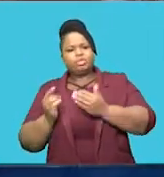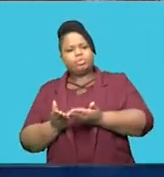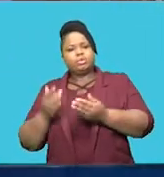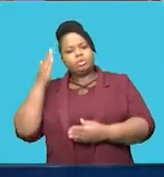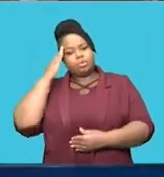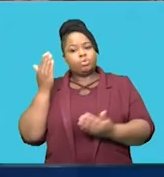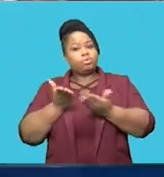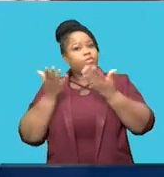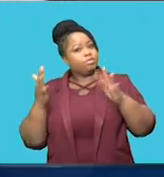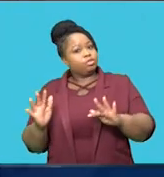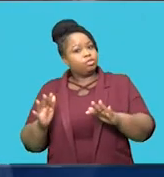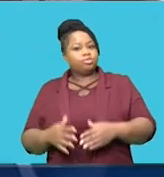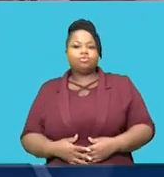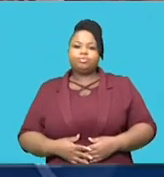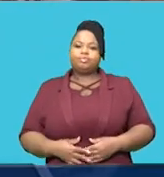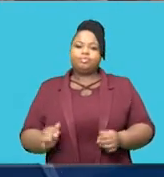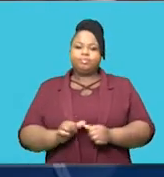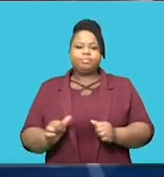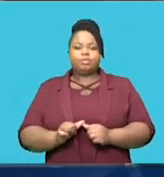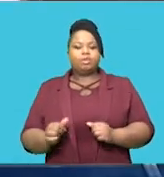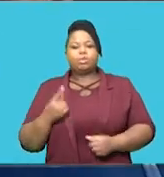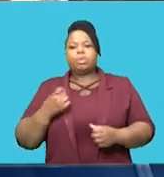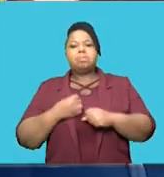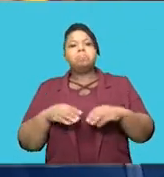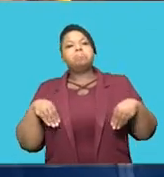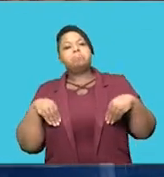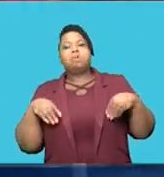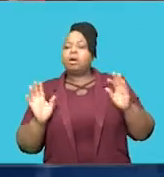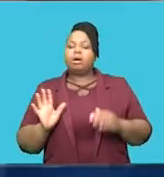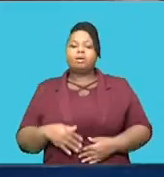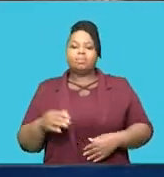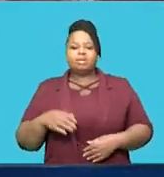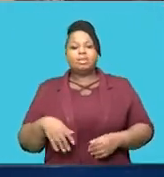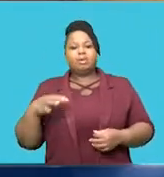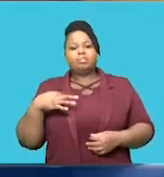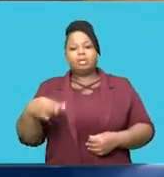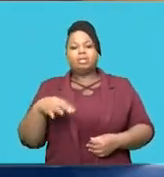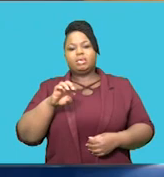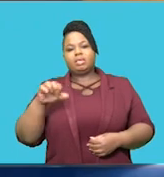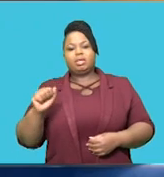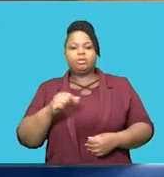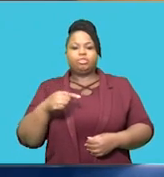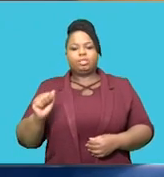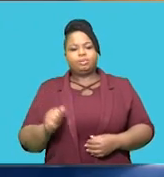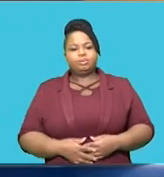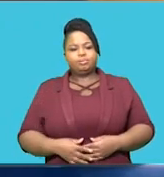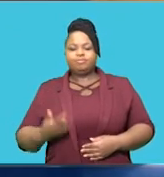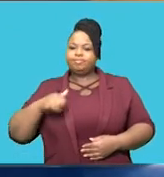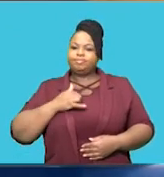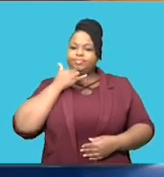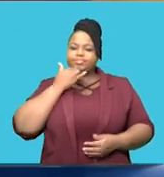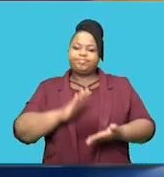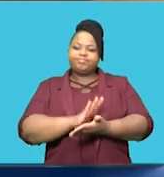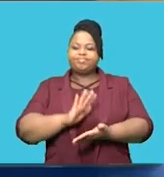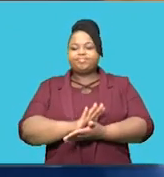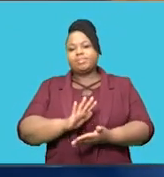after school at least nka senke gap year ka tsama I apply for the EA for the GA ga itumela ka ntwe a etsang